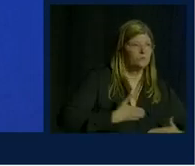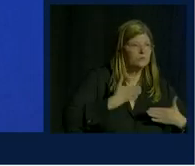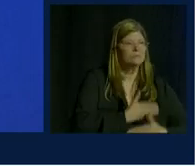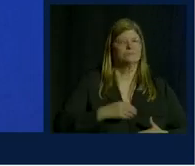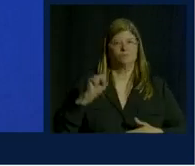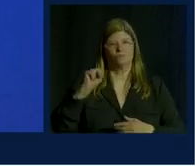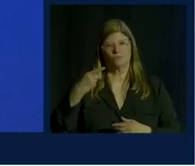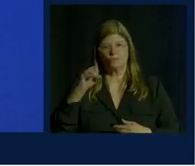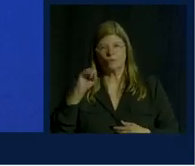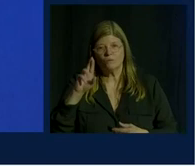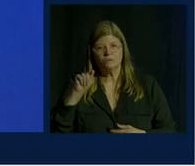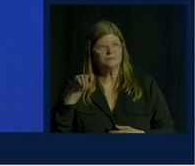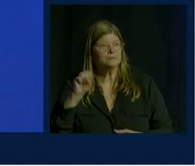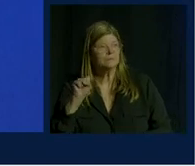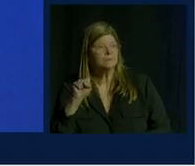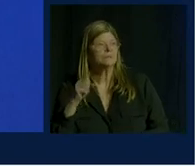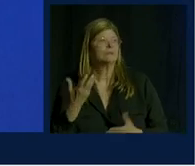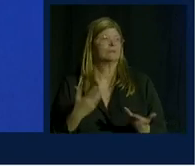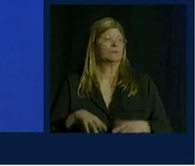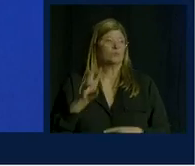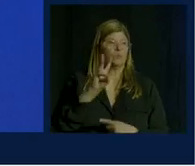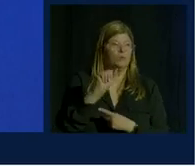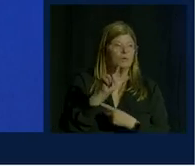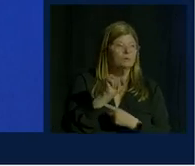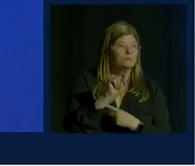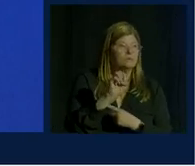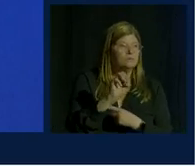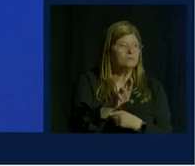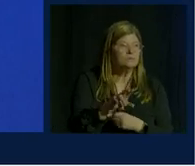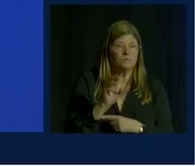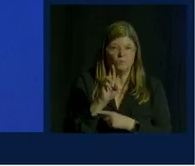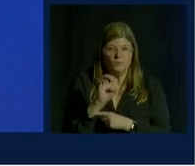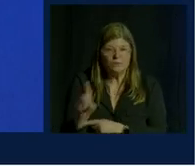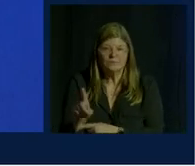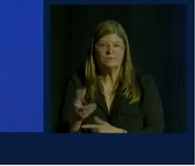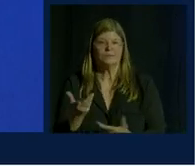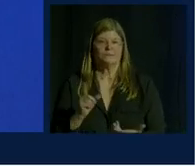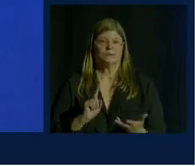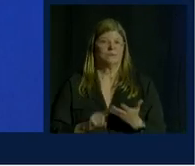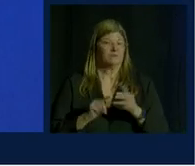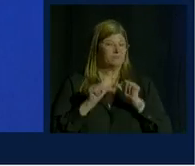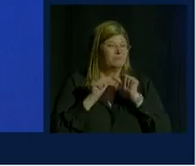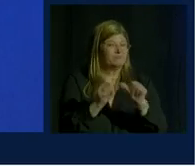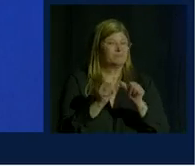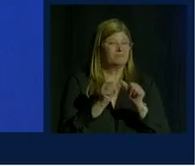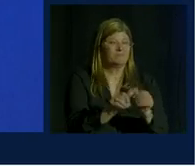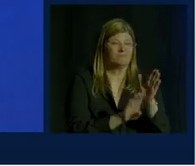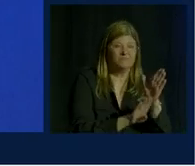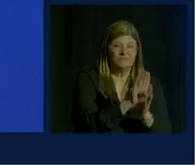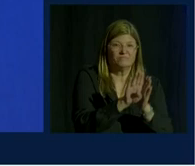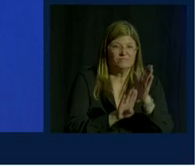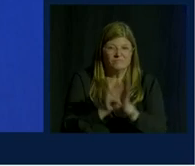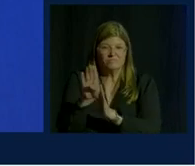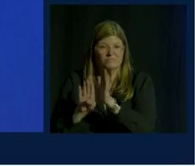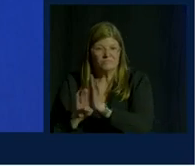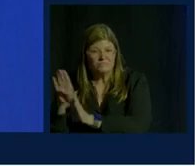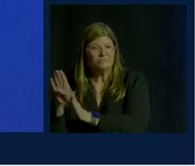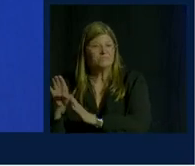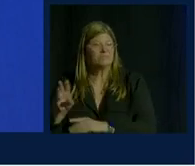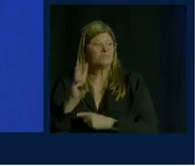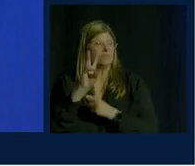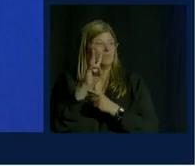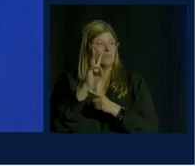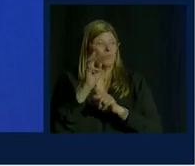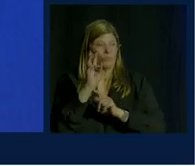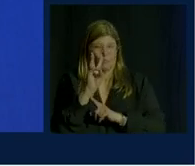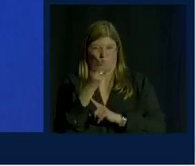arena. We talked about the continued development of the Wharf and Walter